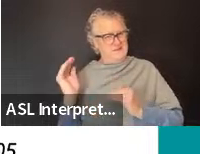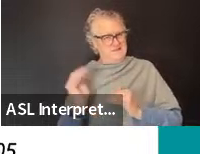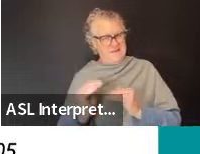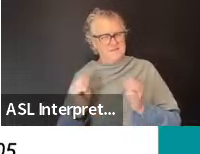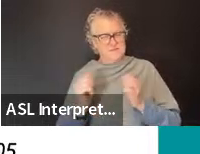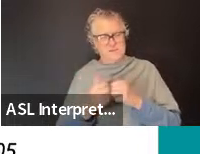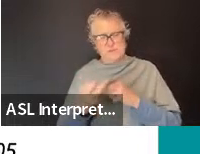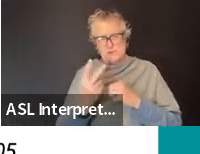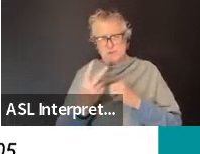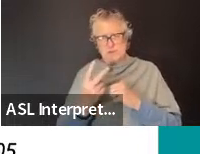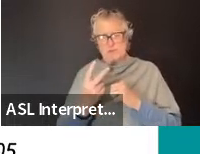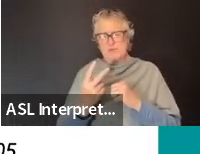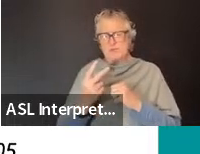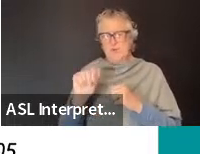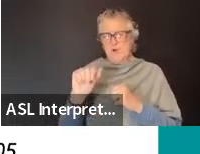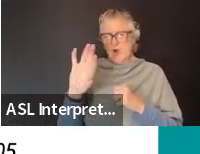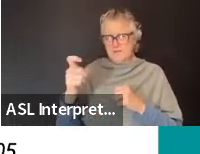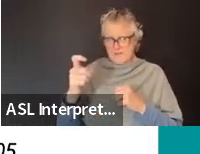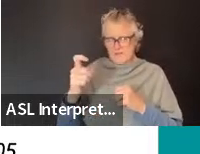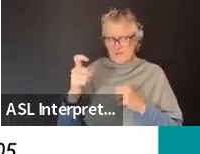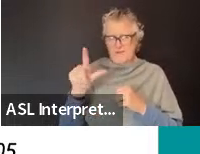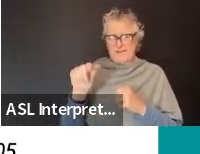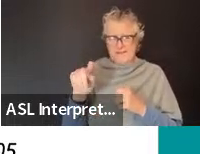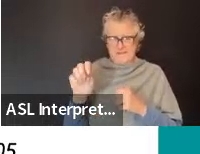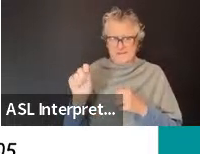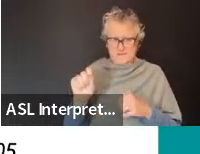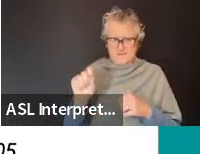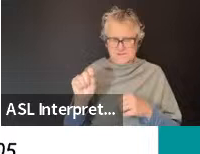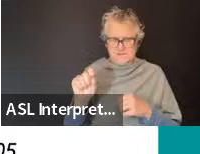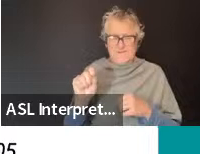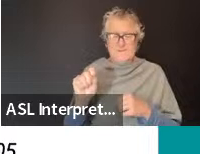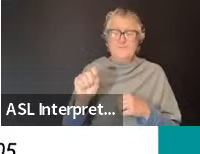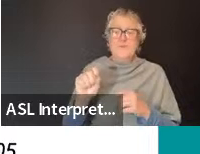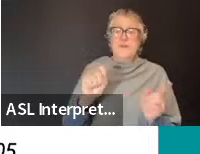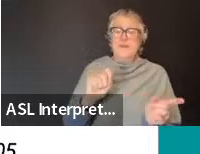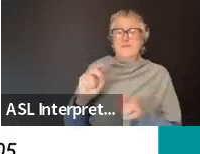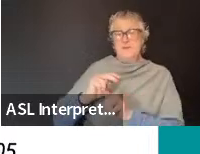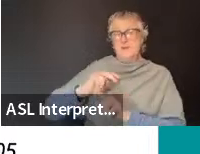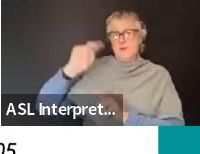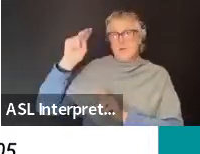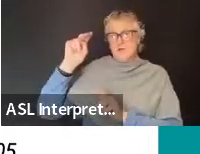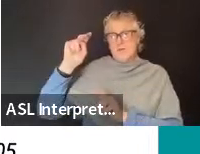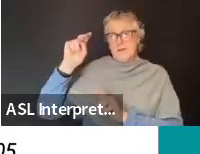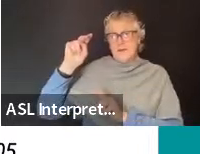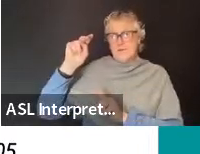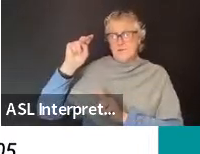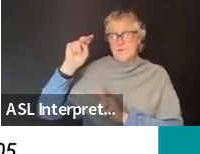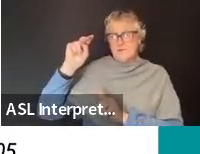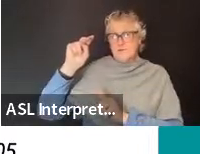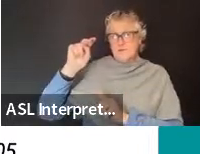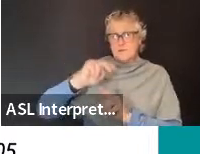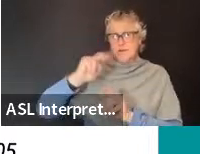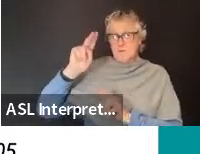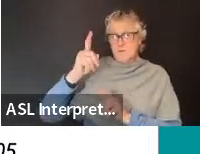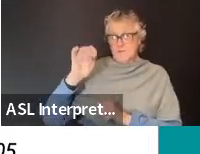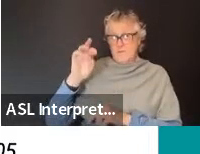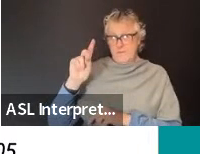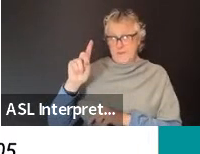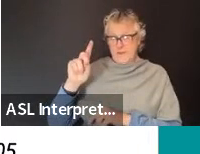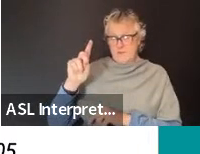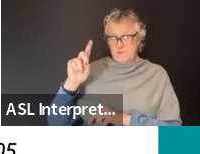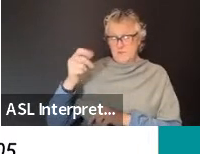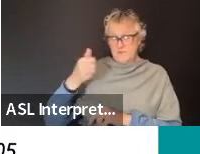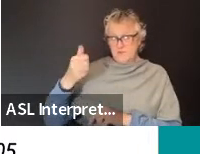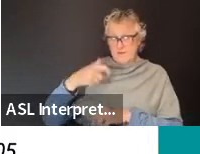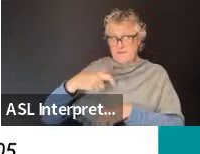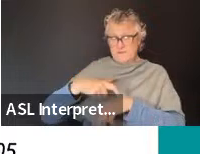lanes. Looking at the northbound travel times in the right kind of graphic there, the no build travel time is 42